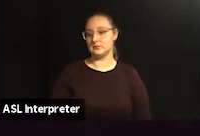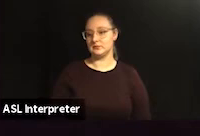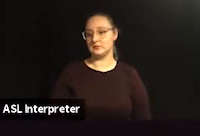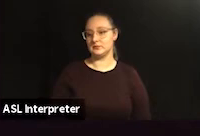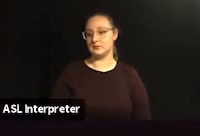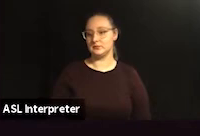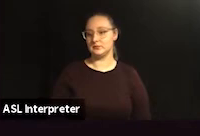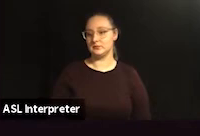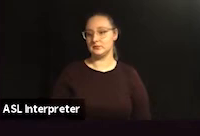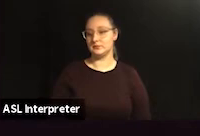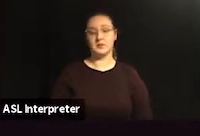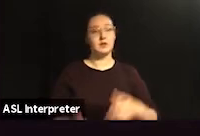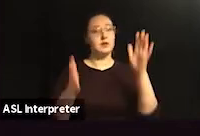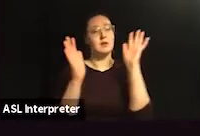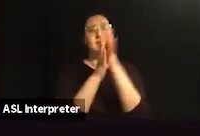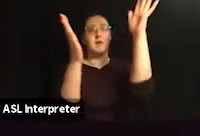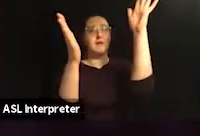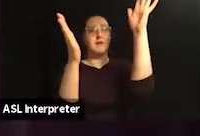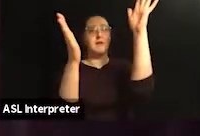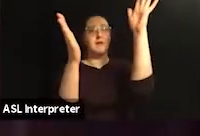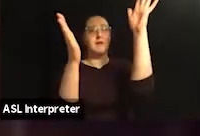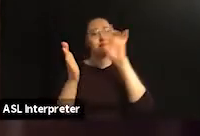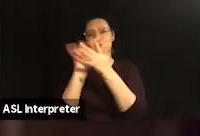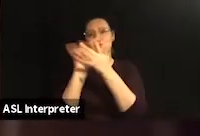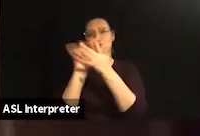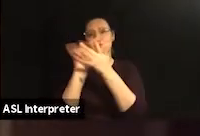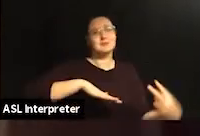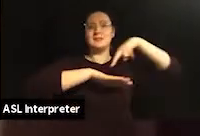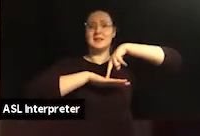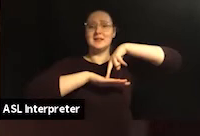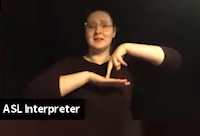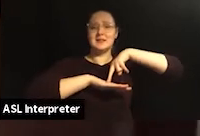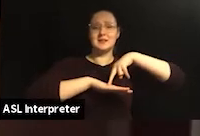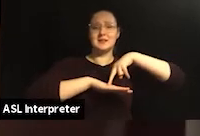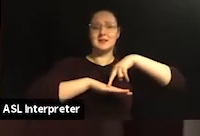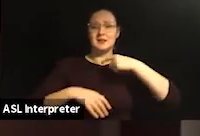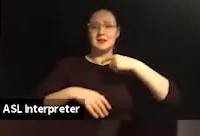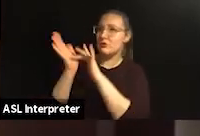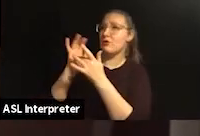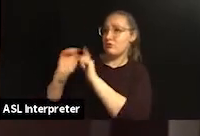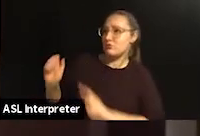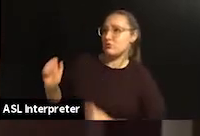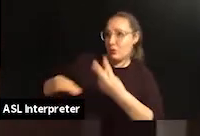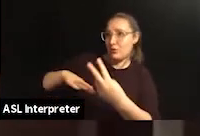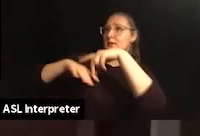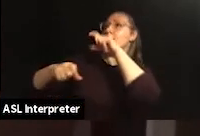Alleluia, Christ is risen. The Lord is risen indeed.